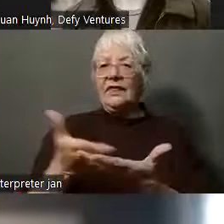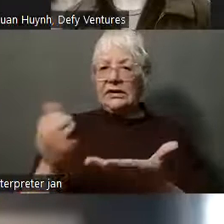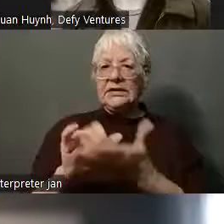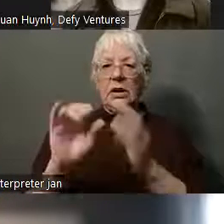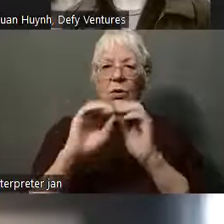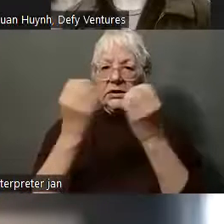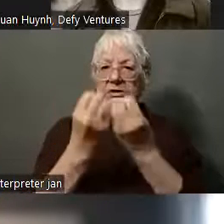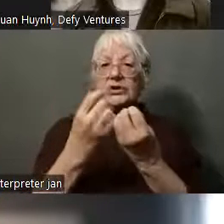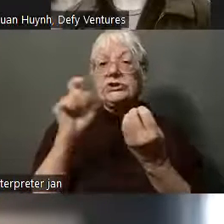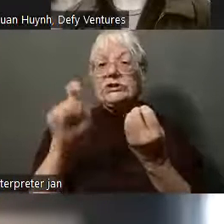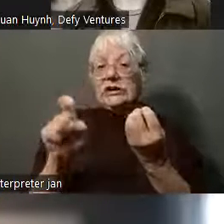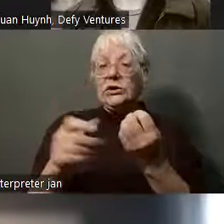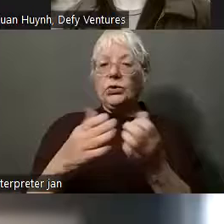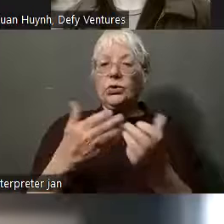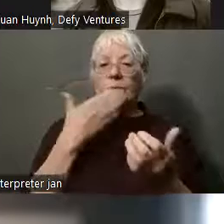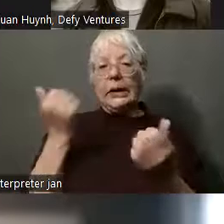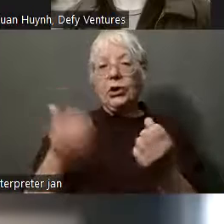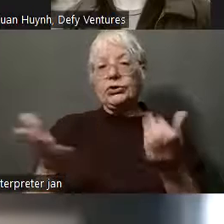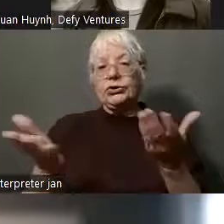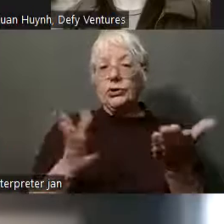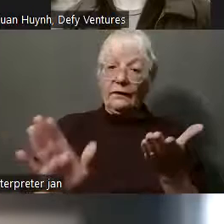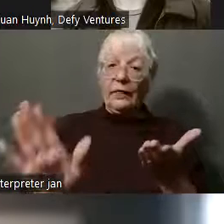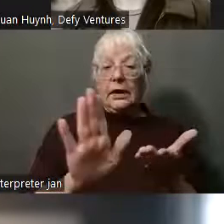better serve their communities?